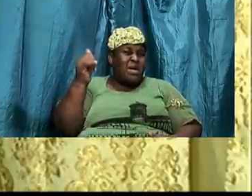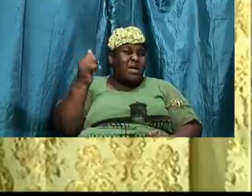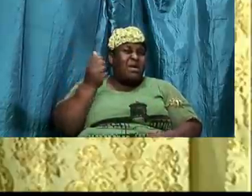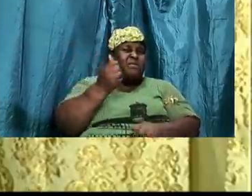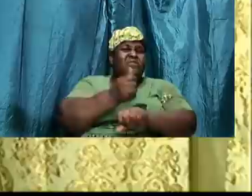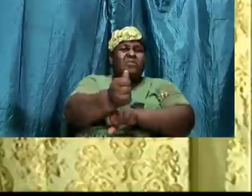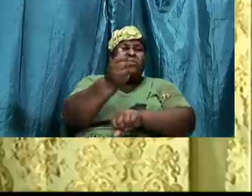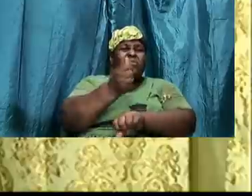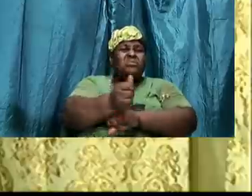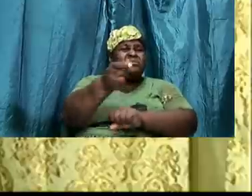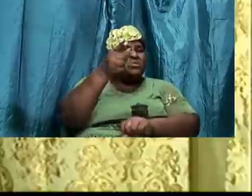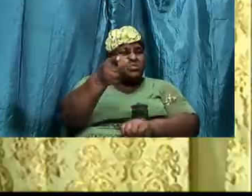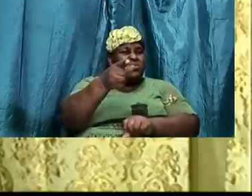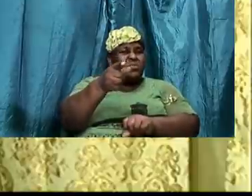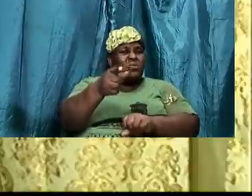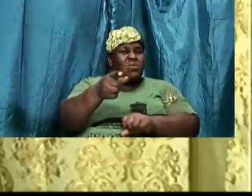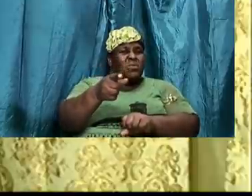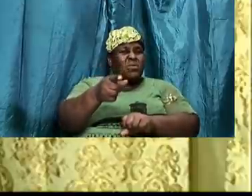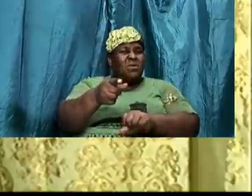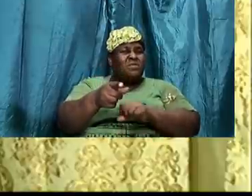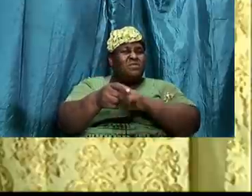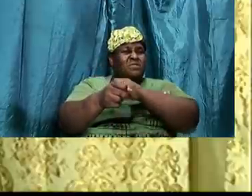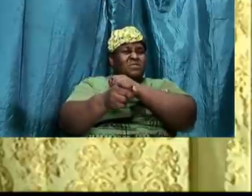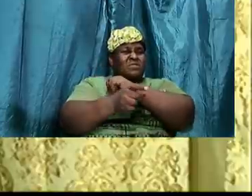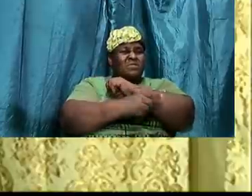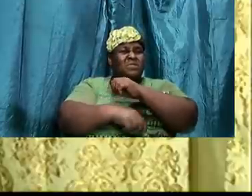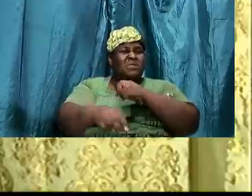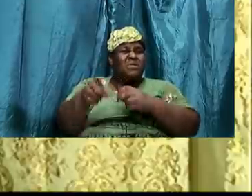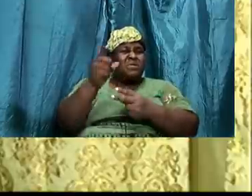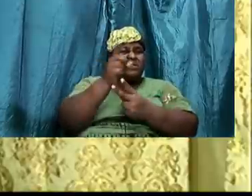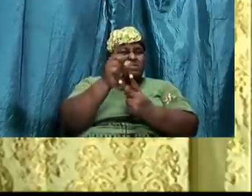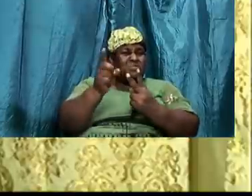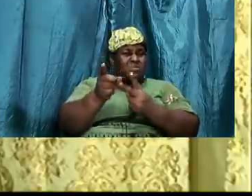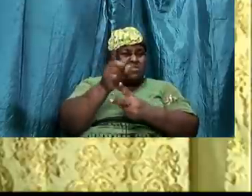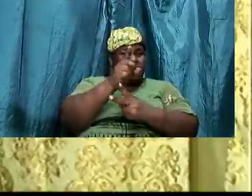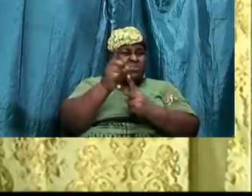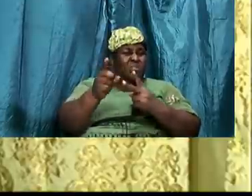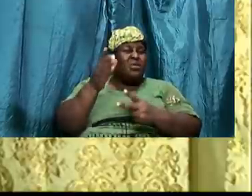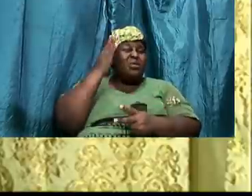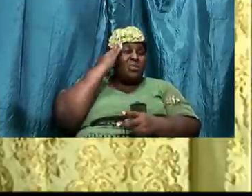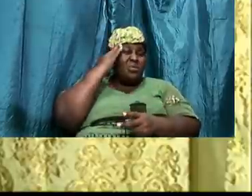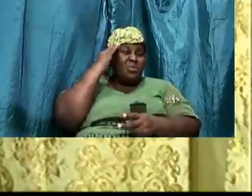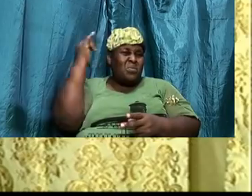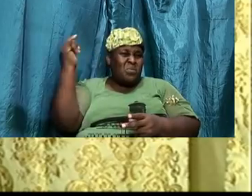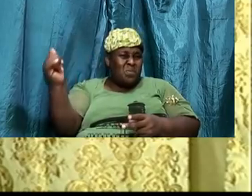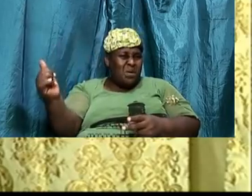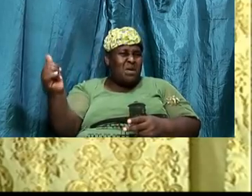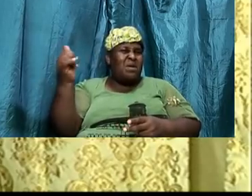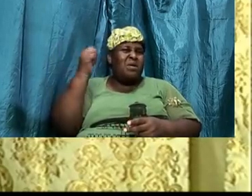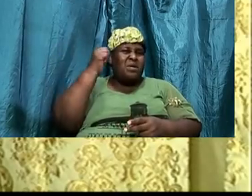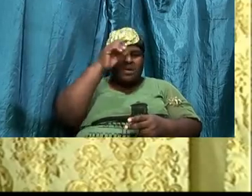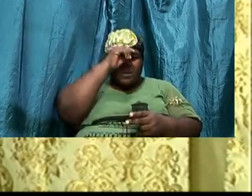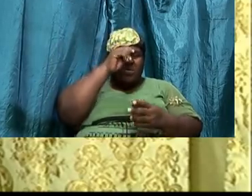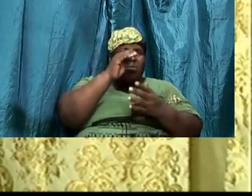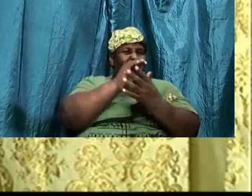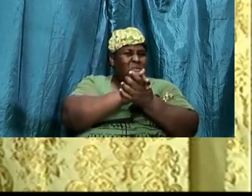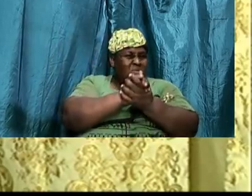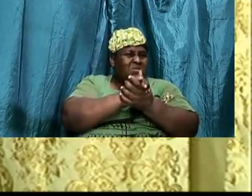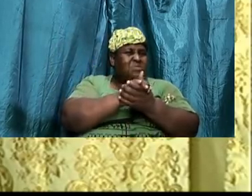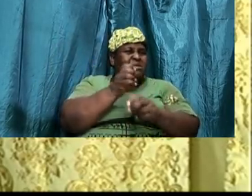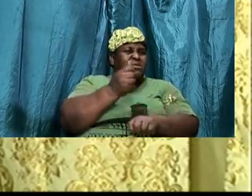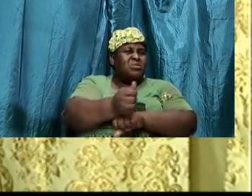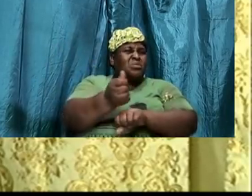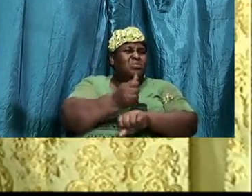of cheating and nothing no go like that? You know why your husband accusing you of cheating and nothing like